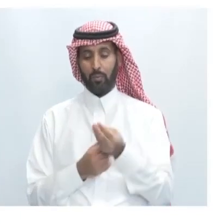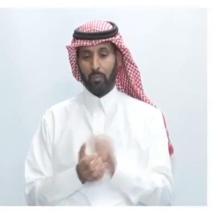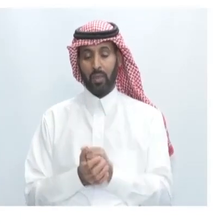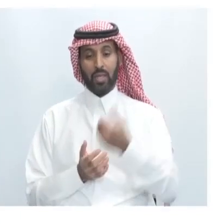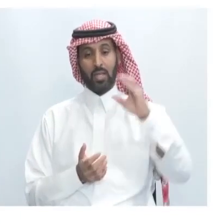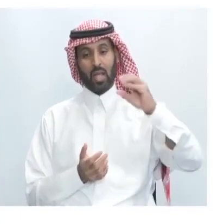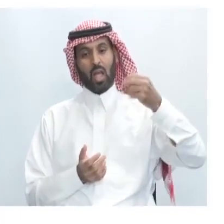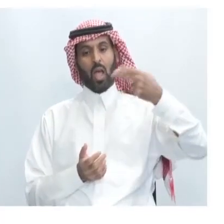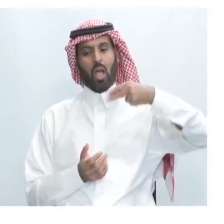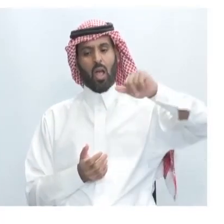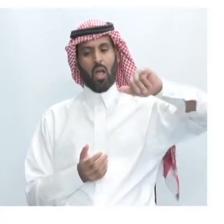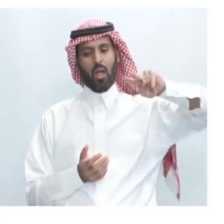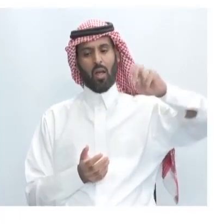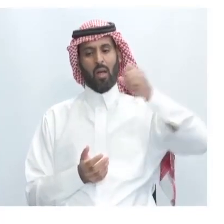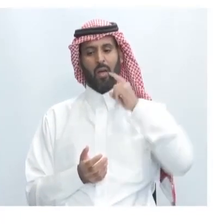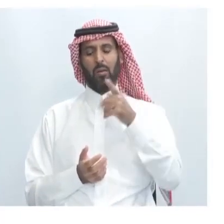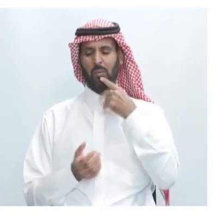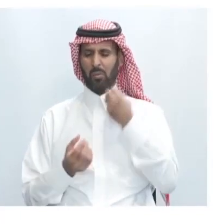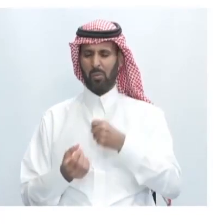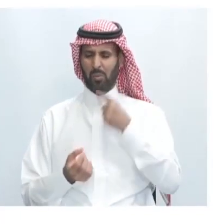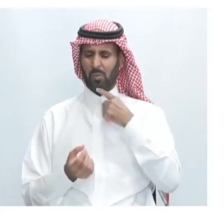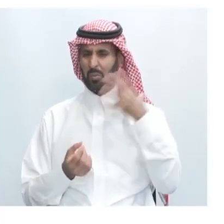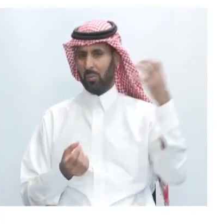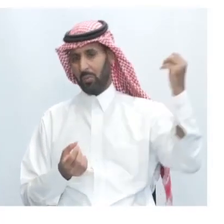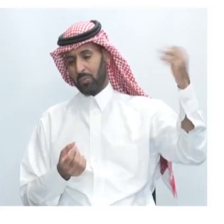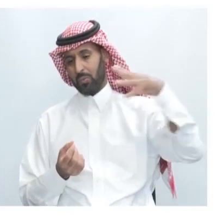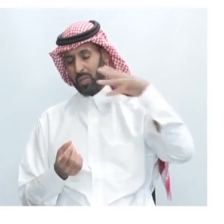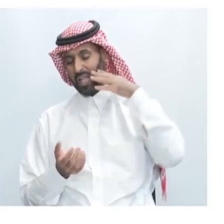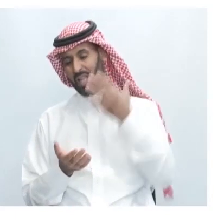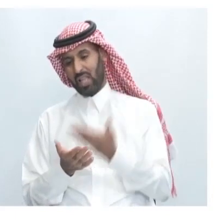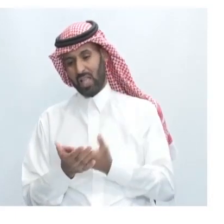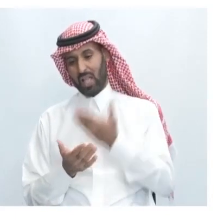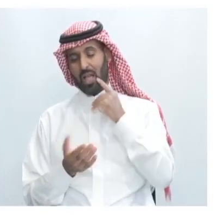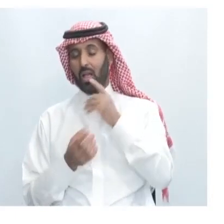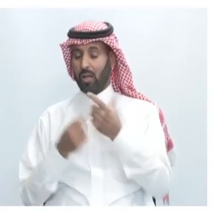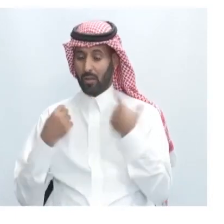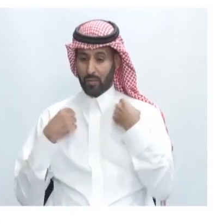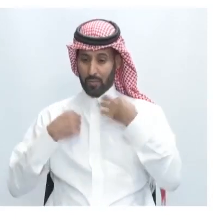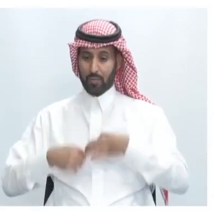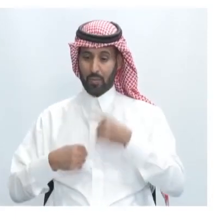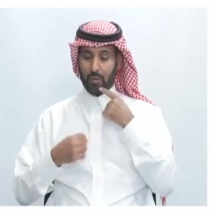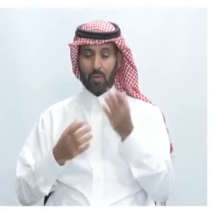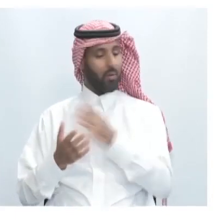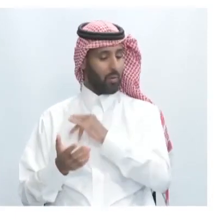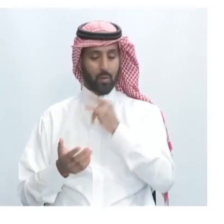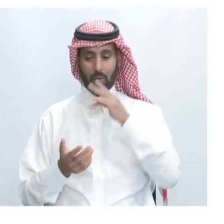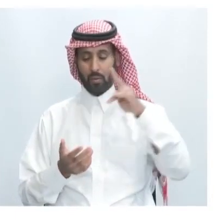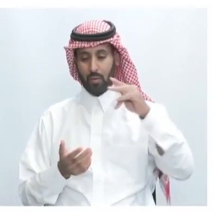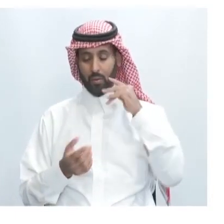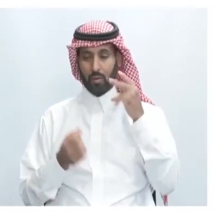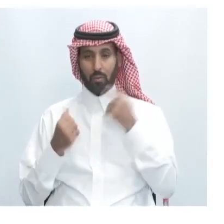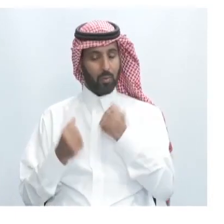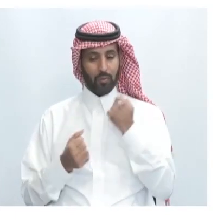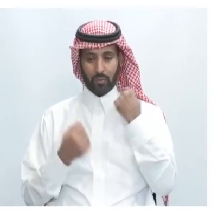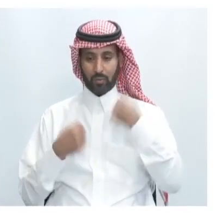in China, since white is the color of mourning and funerals, it is important that the bride don't wear